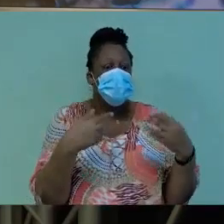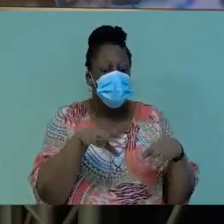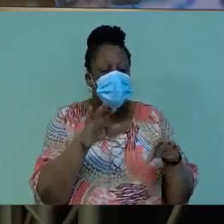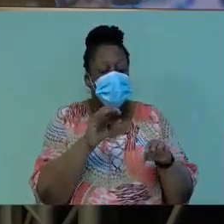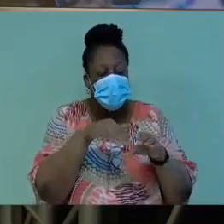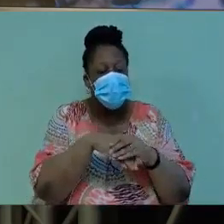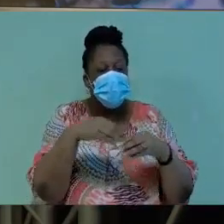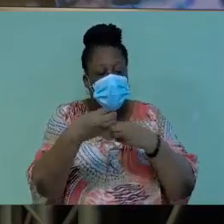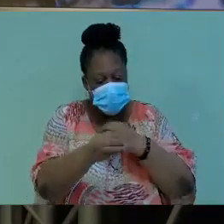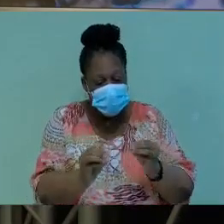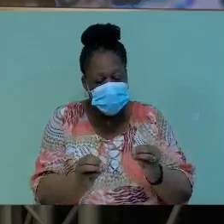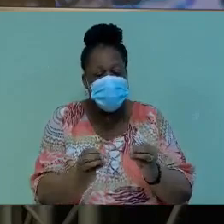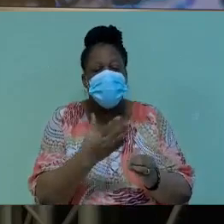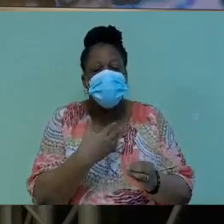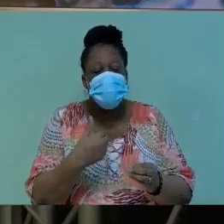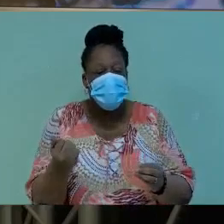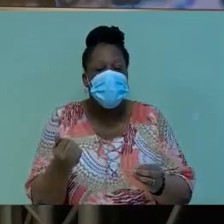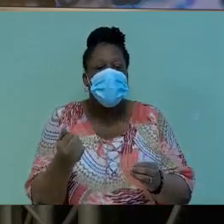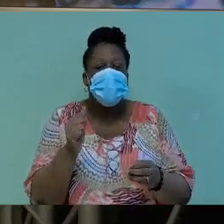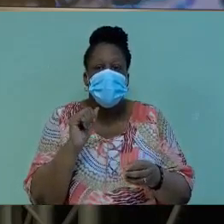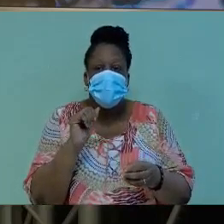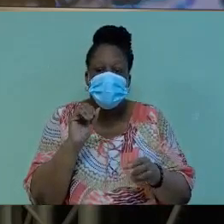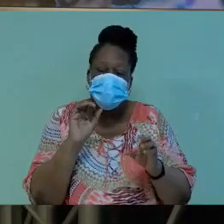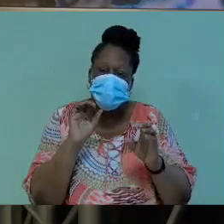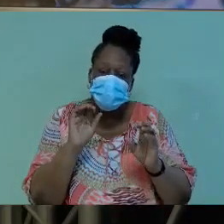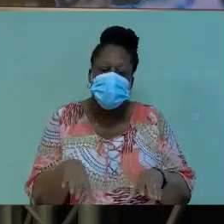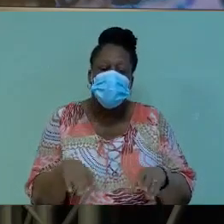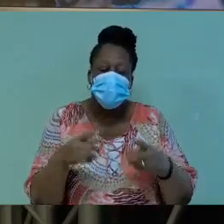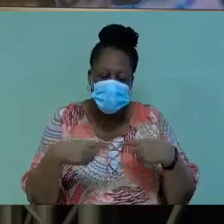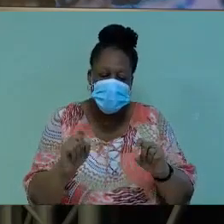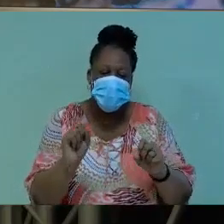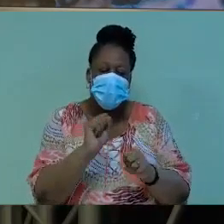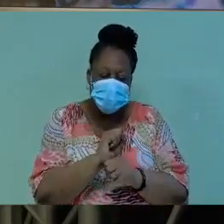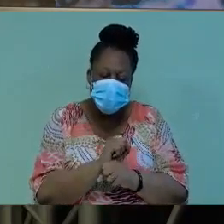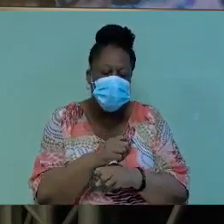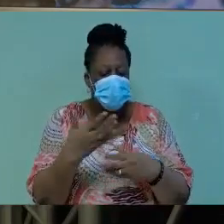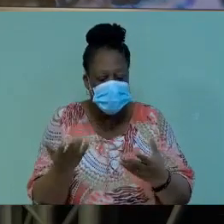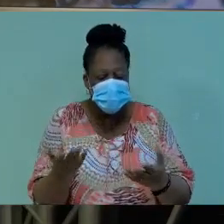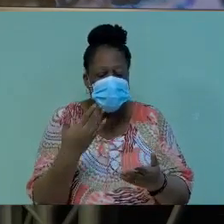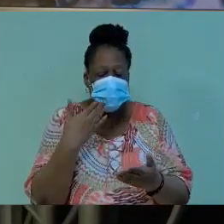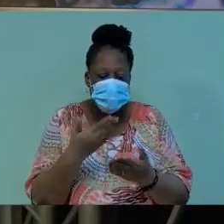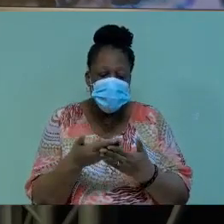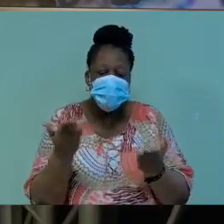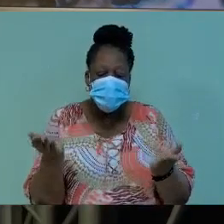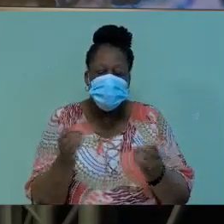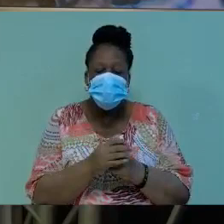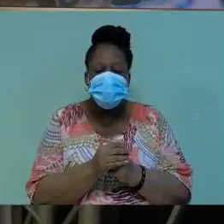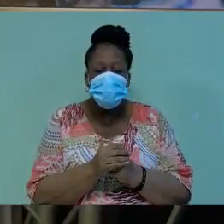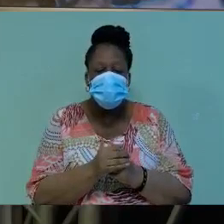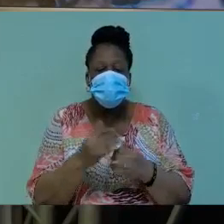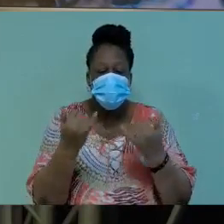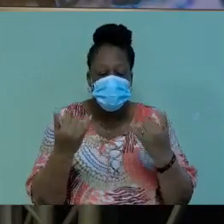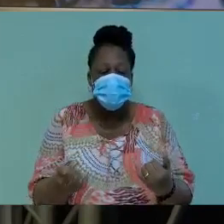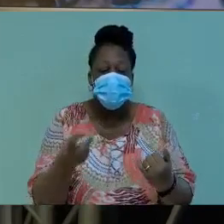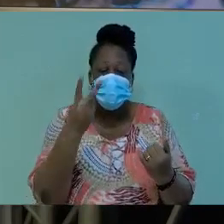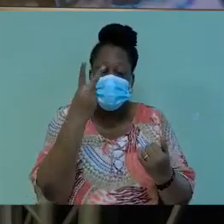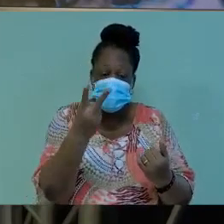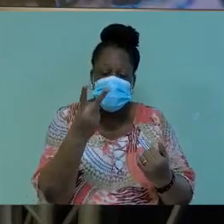In addition to the one hot site that we had prior to COVID, we have since established an additional hot site. So in the event